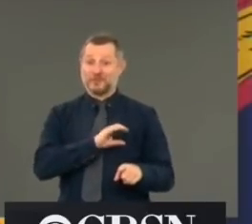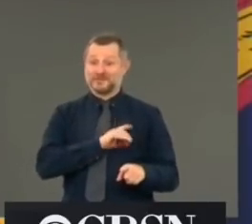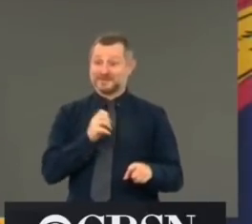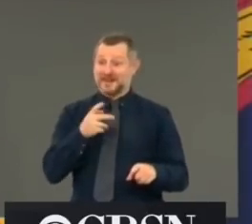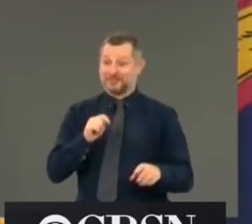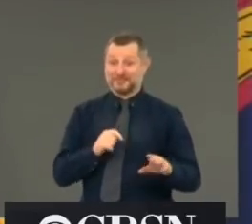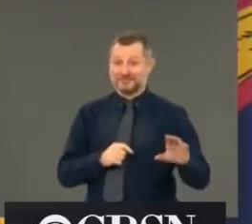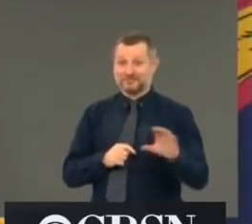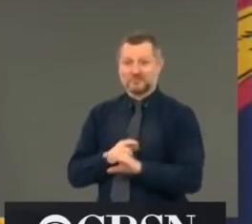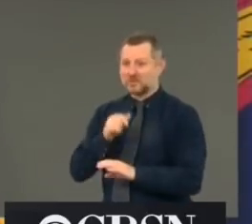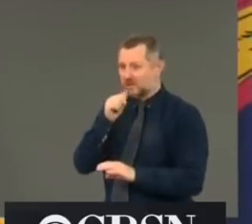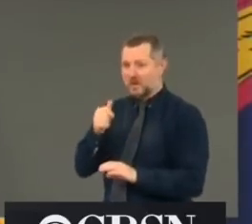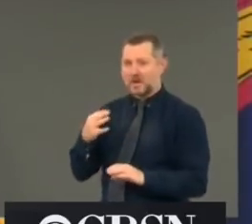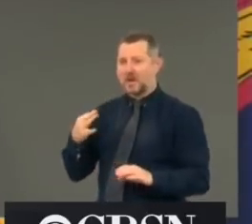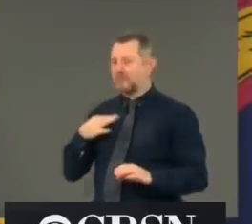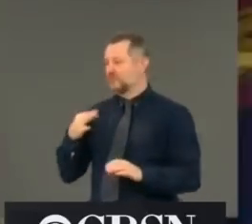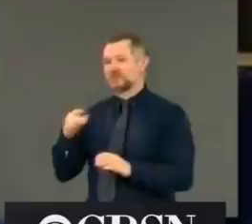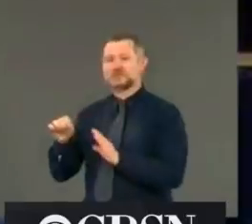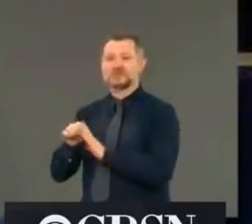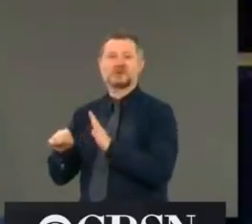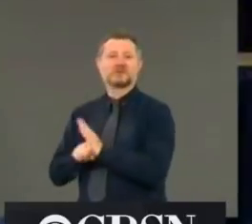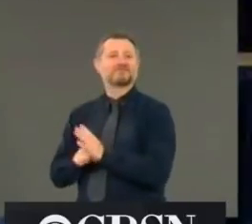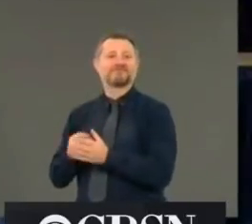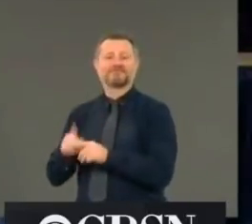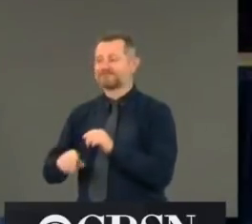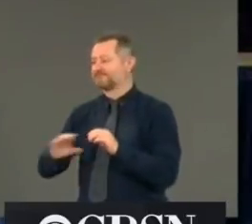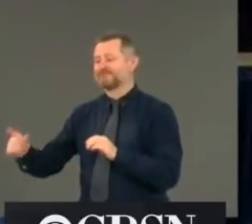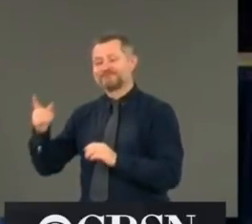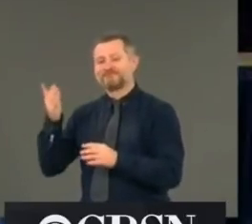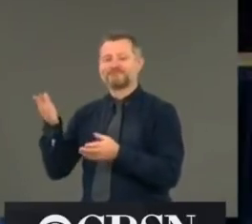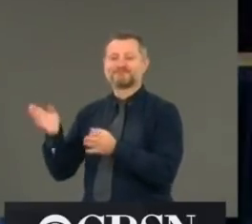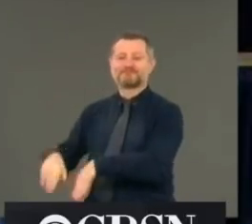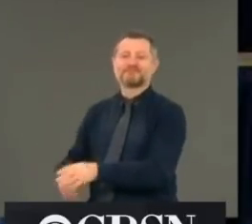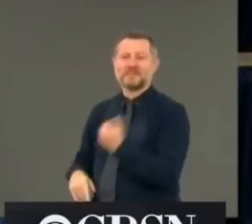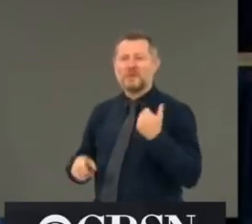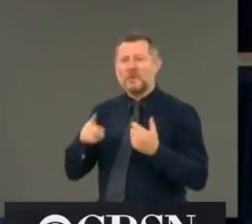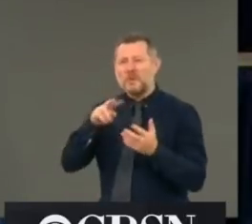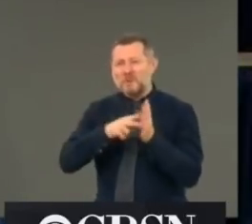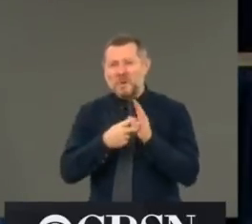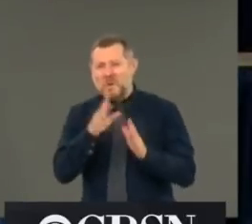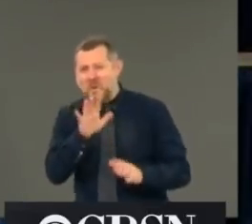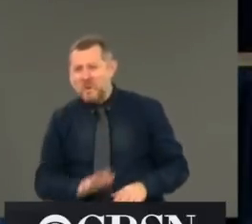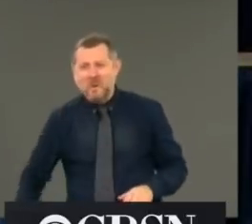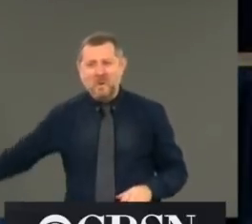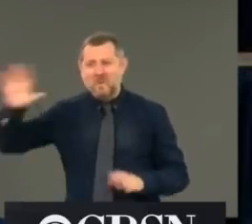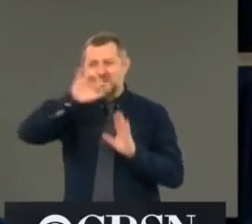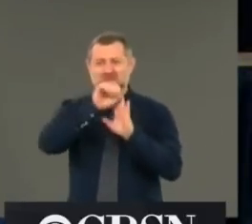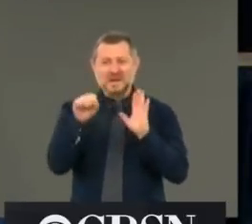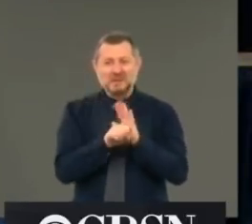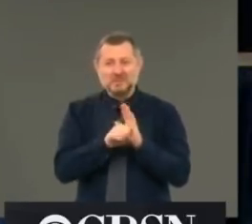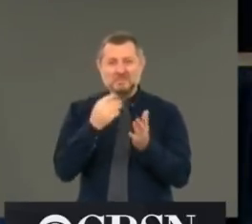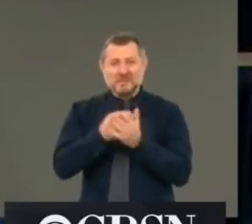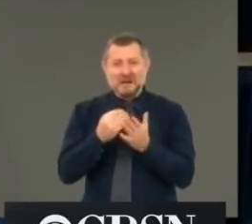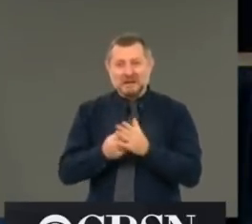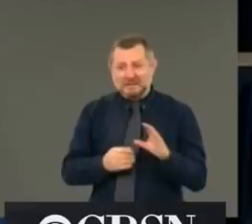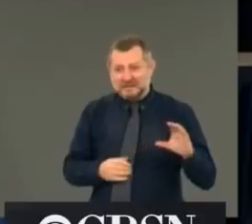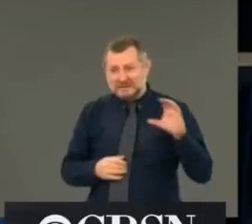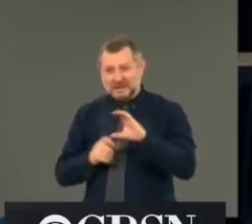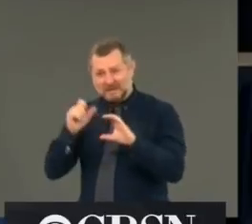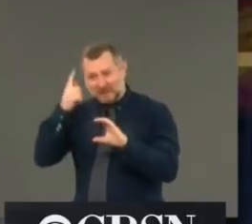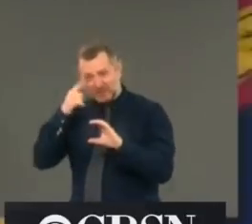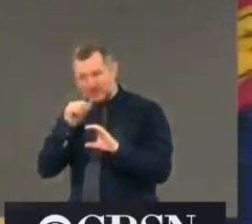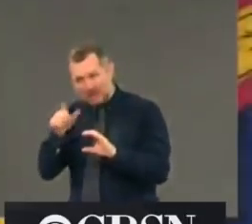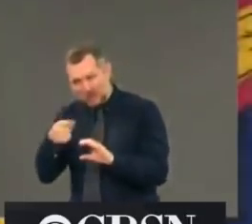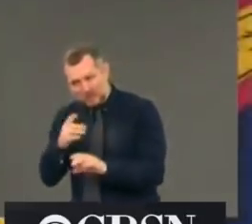be ineligible for funding. So you're saying then that all state aid to localities could potentially be withheld if a